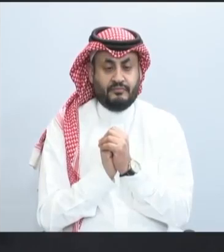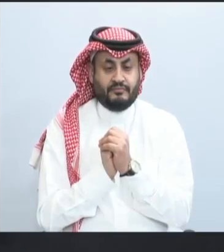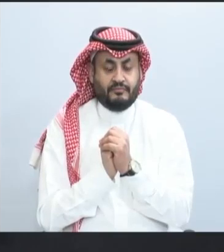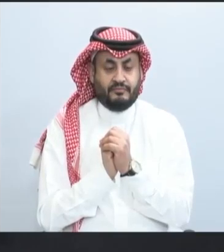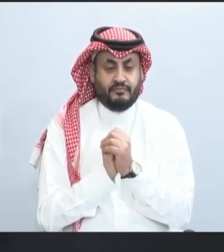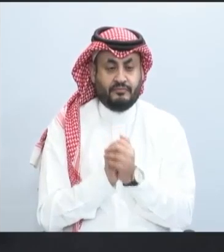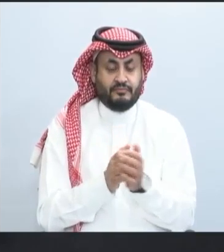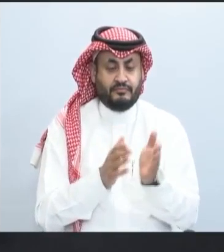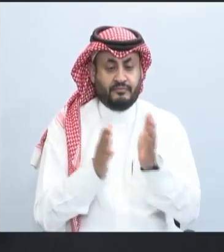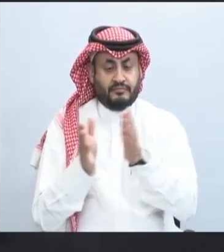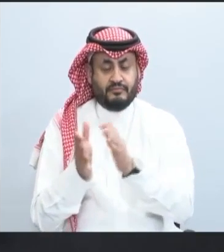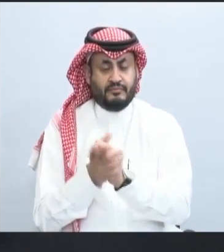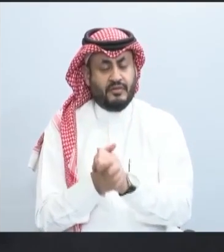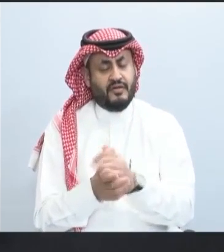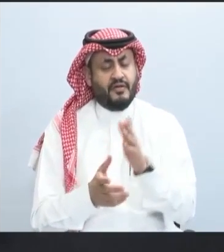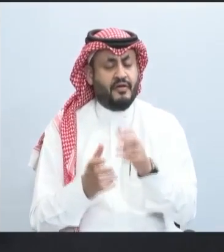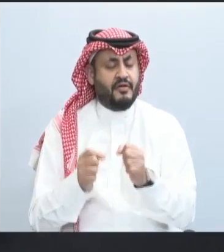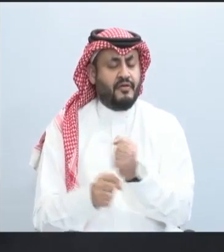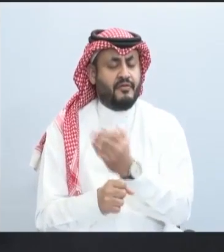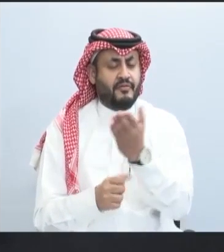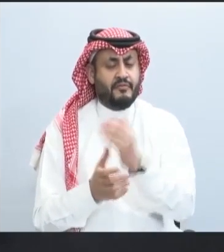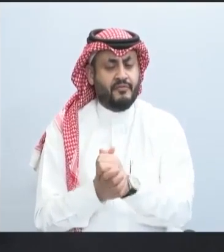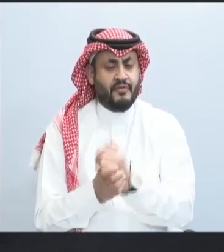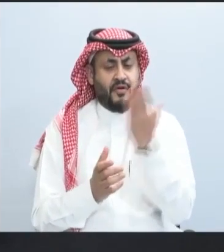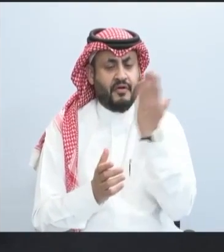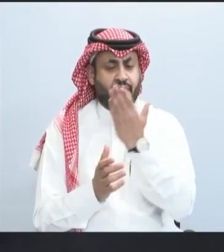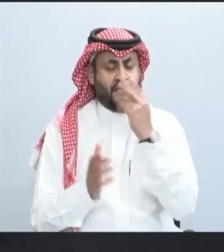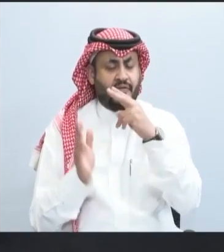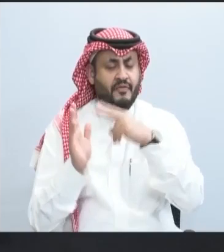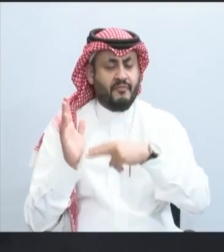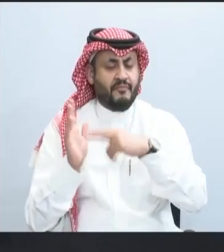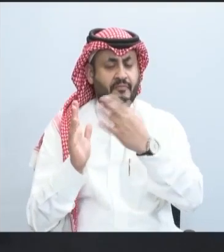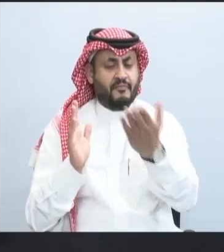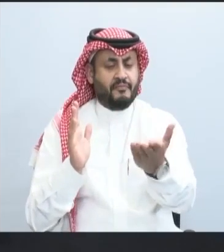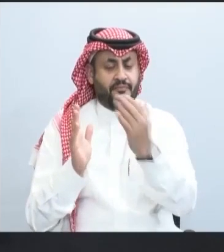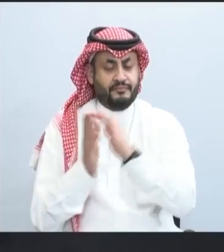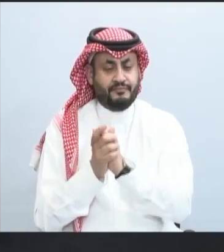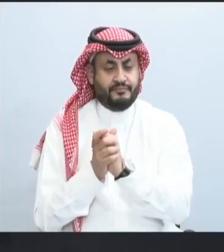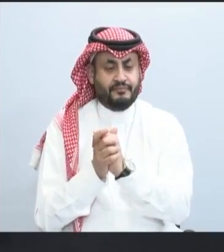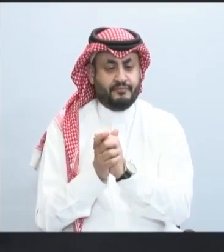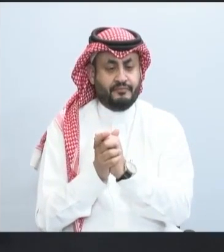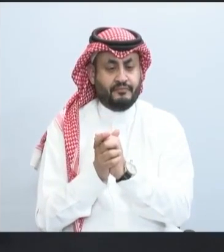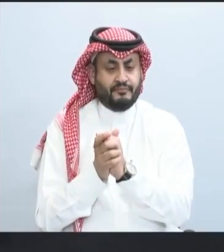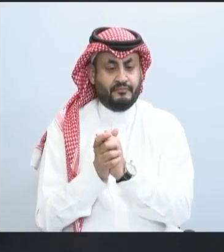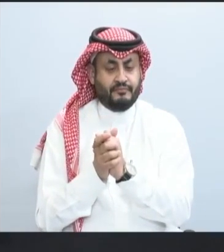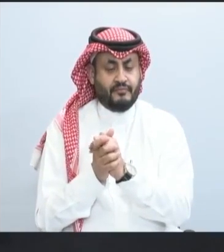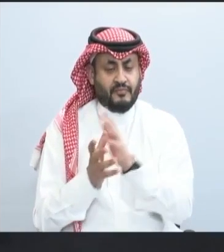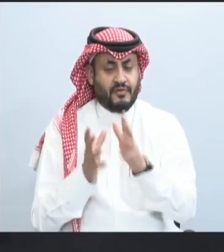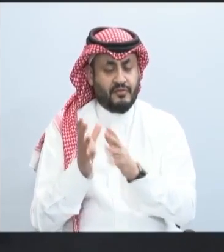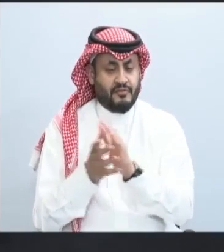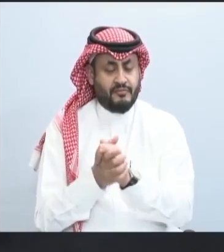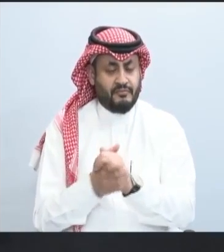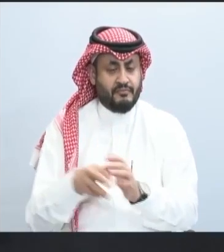exercise. And what we also did in the last lesson, we had or we read an interesting story